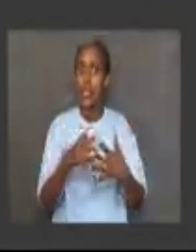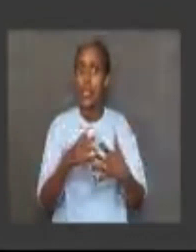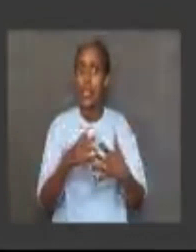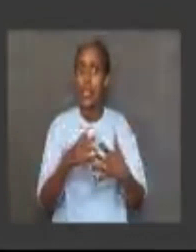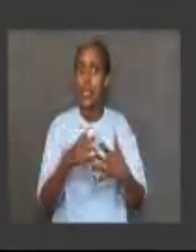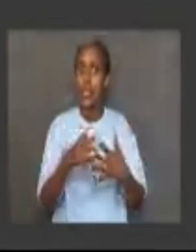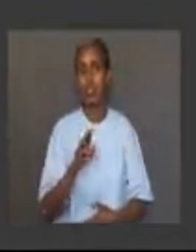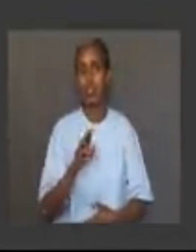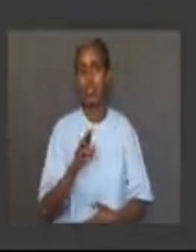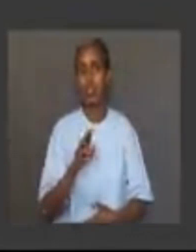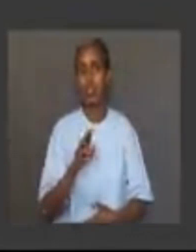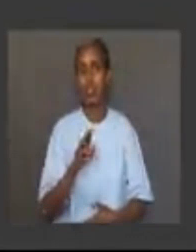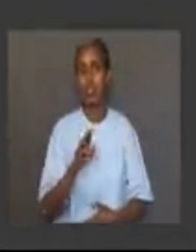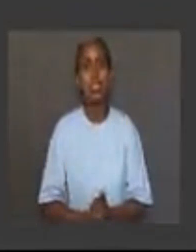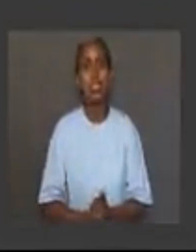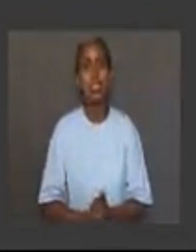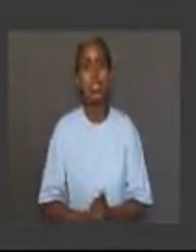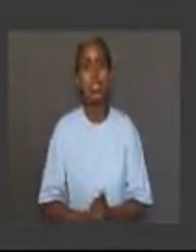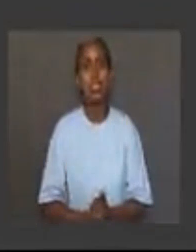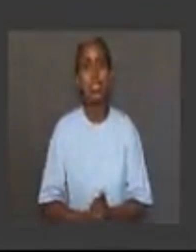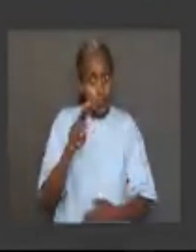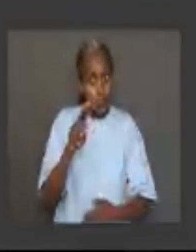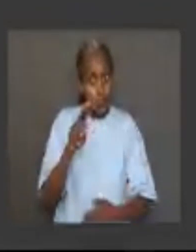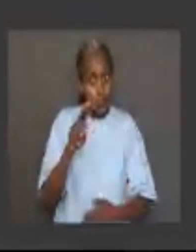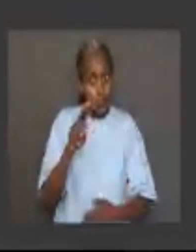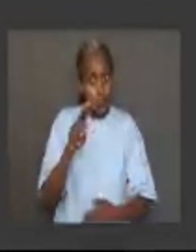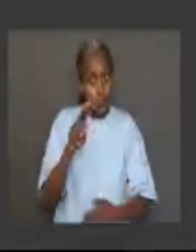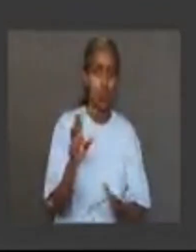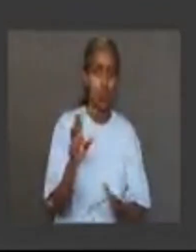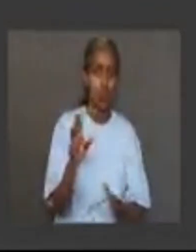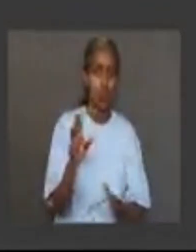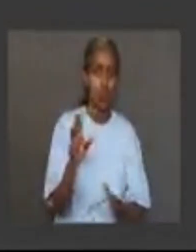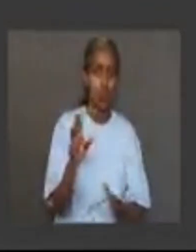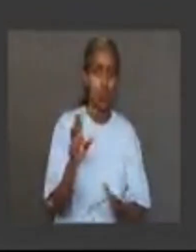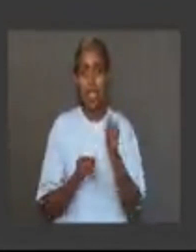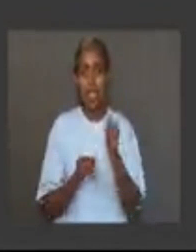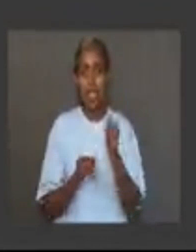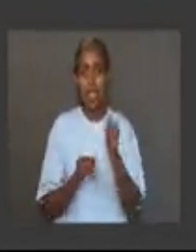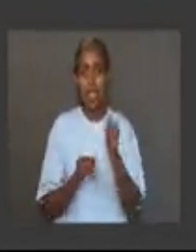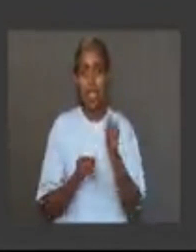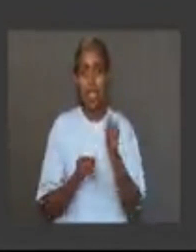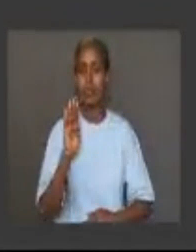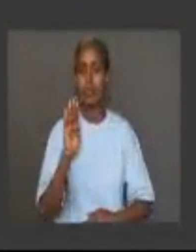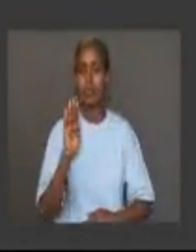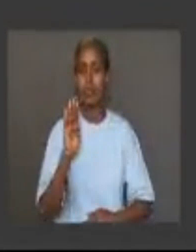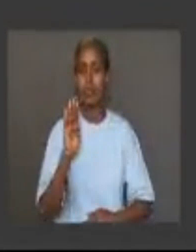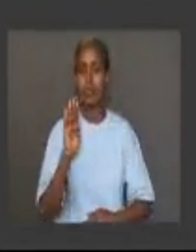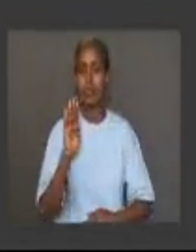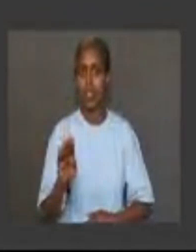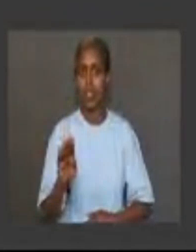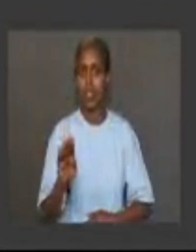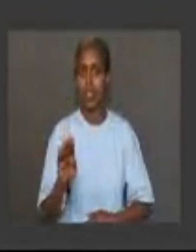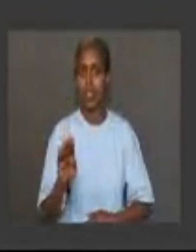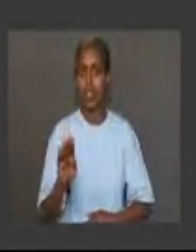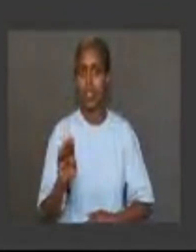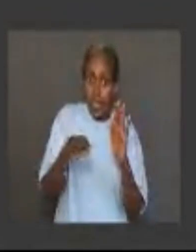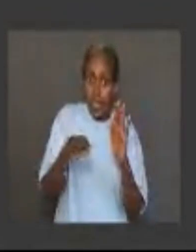The union of two sets A and B is denoted by